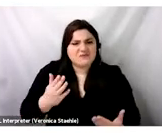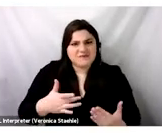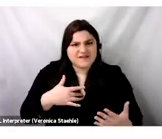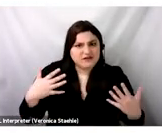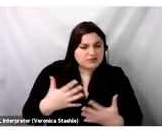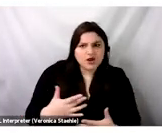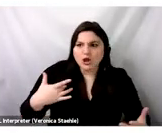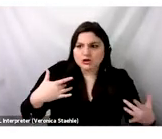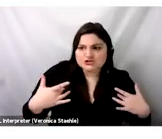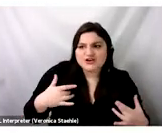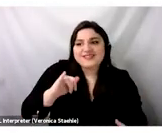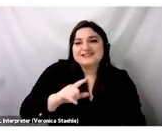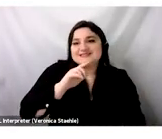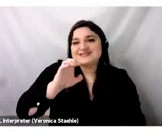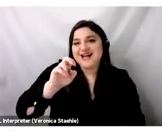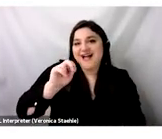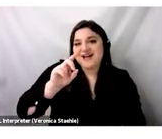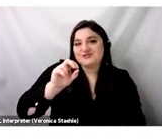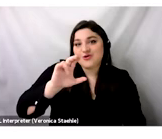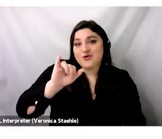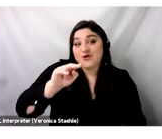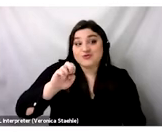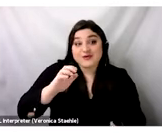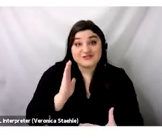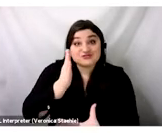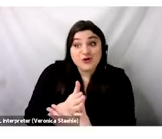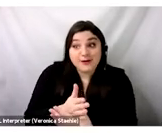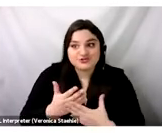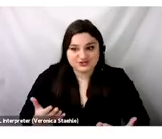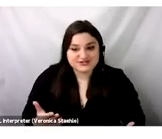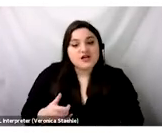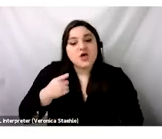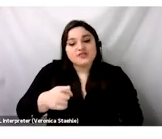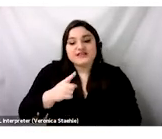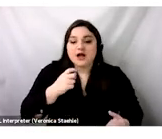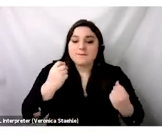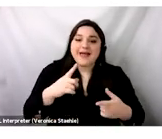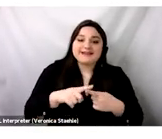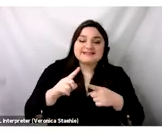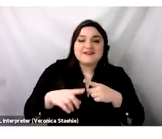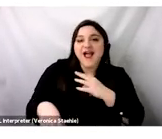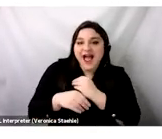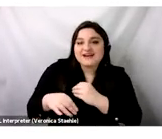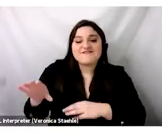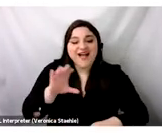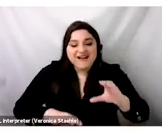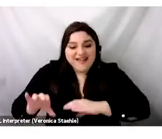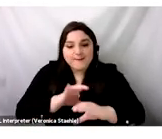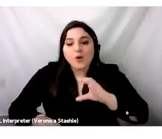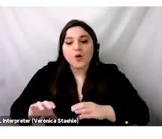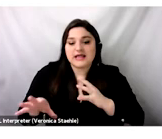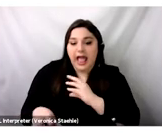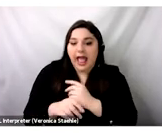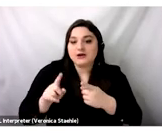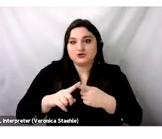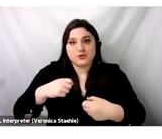plasticizers that are added into various plastics in the process of manufacturing. A lot of these are endocrine disruptors.